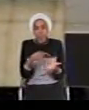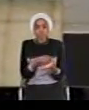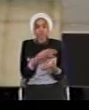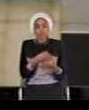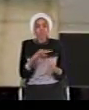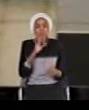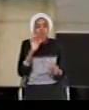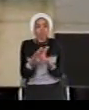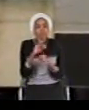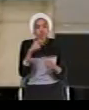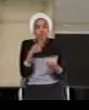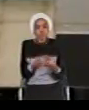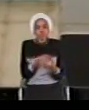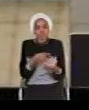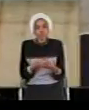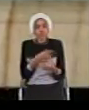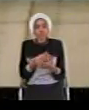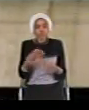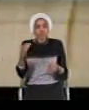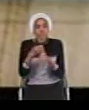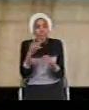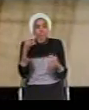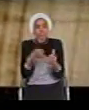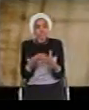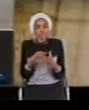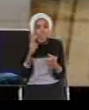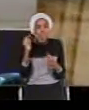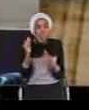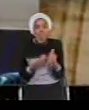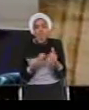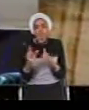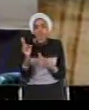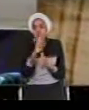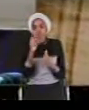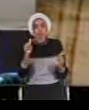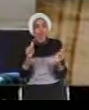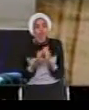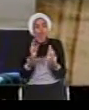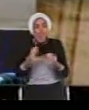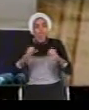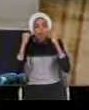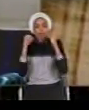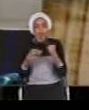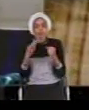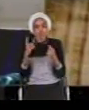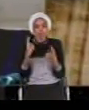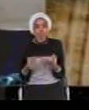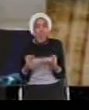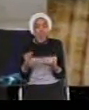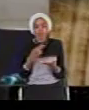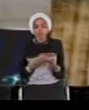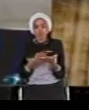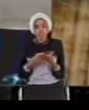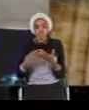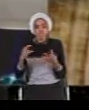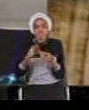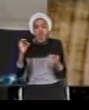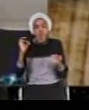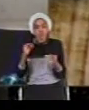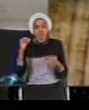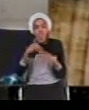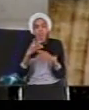the full gospel, and you take it everywhere with the power of the Holy Ghost in your life,